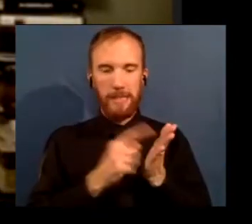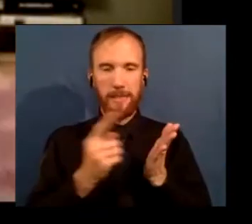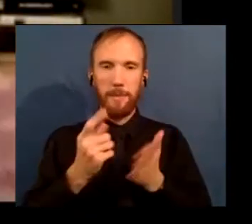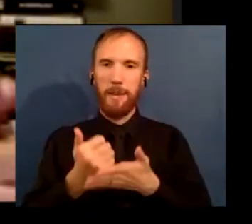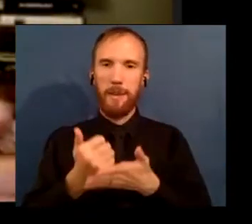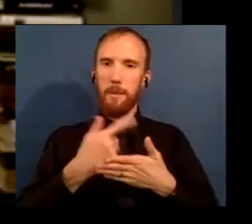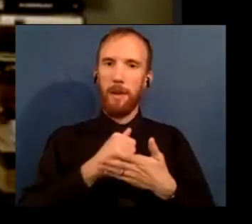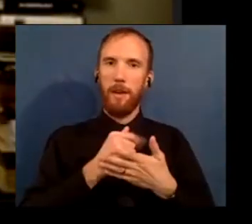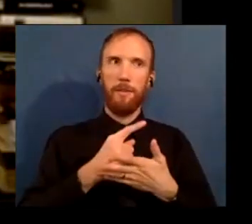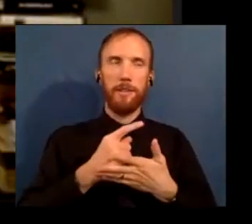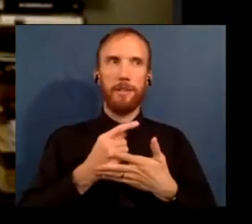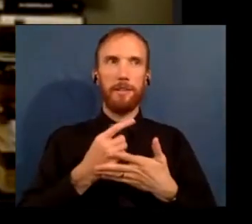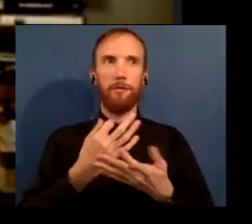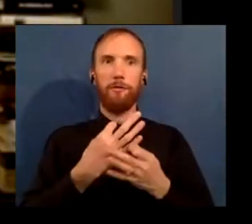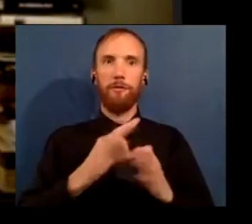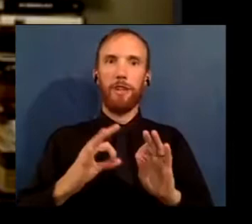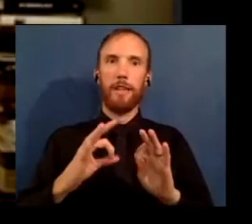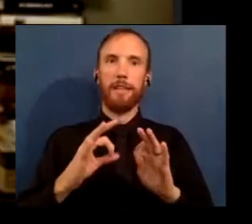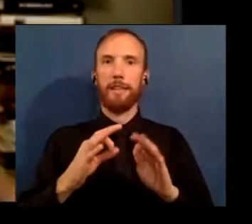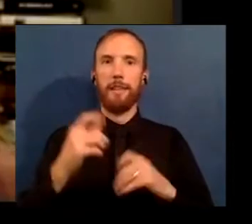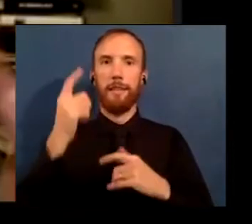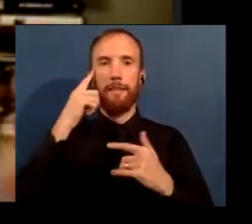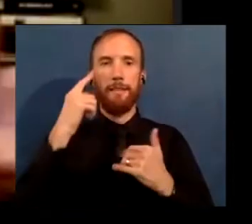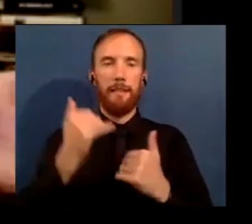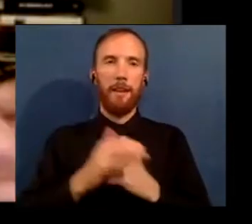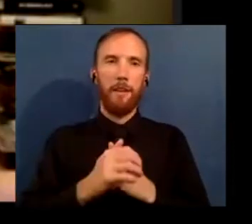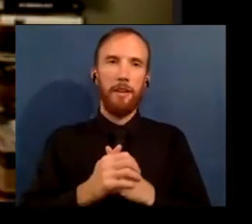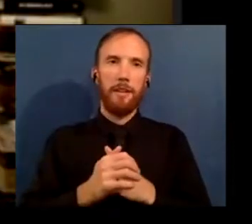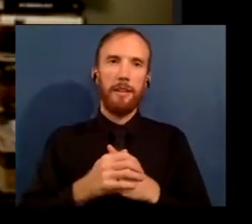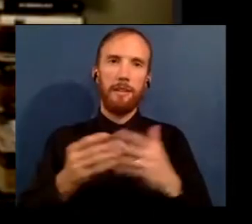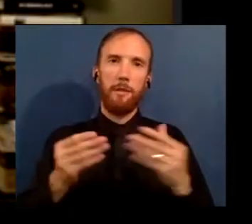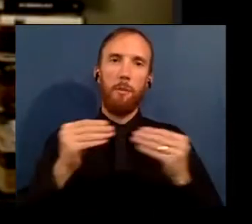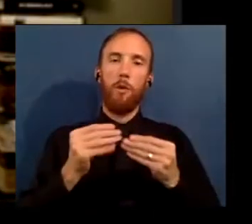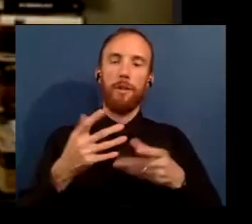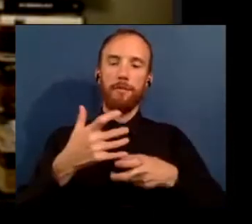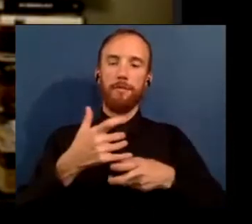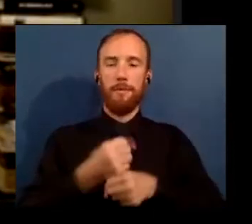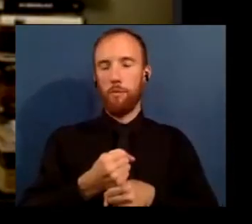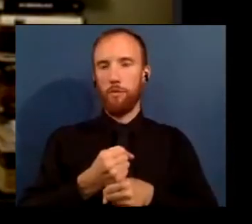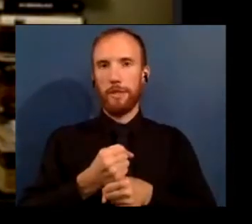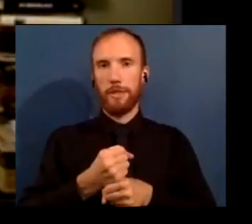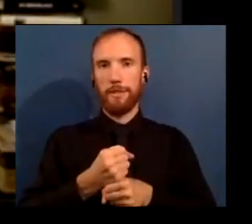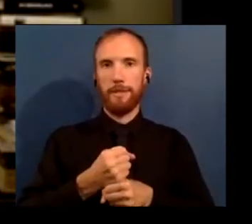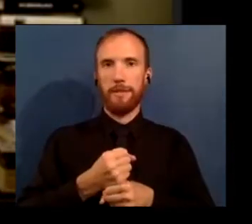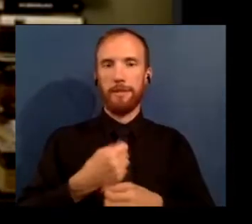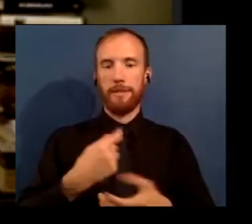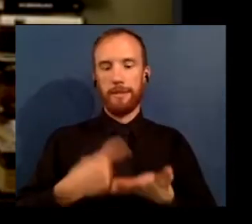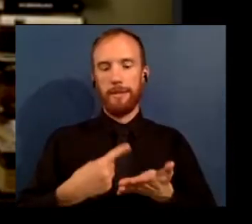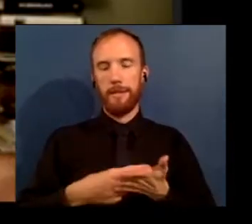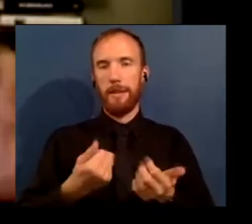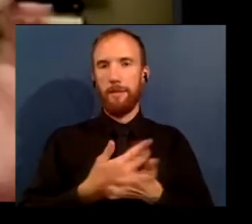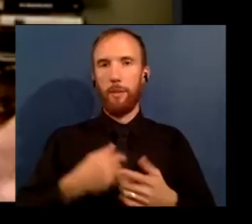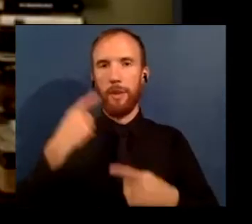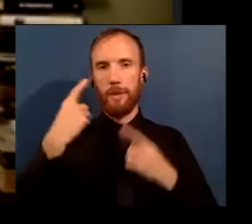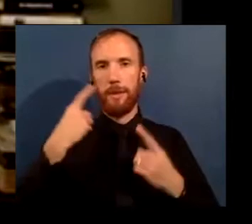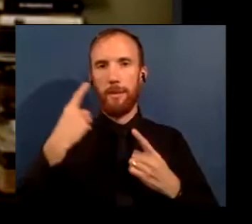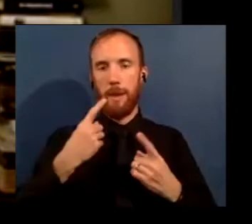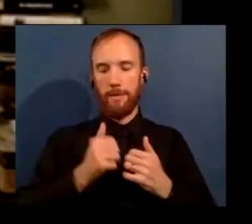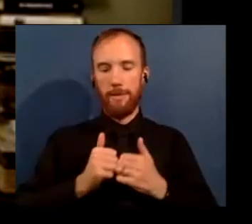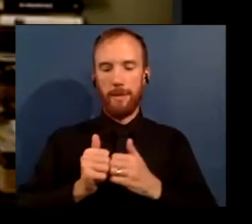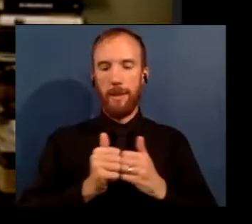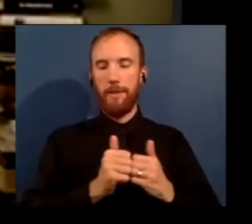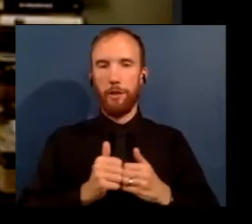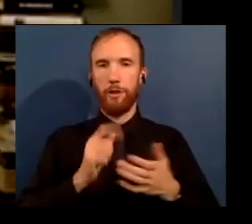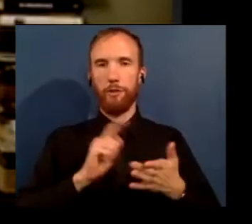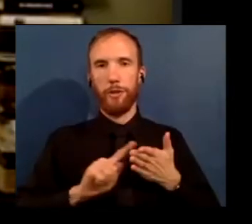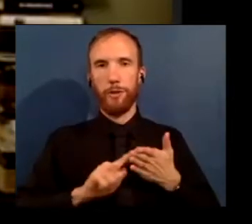of where we have reached in a common way together as researchers. And we wanted something that will make